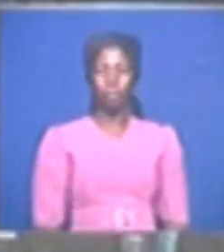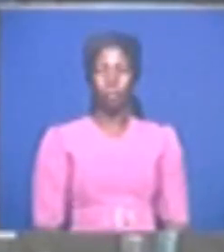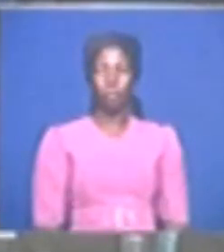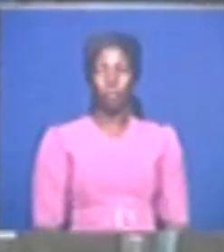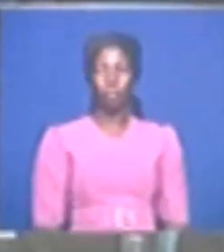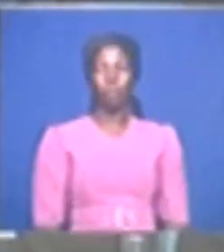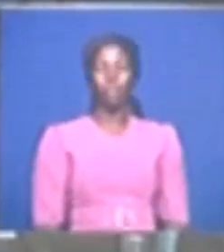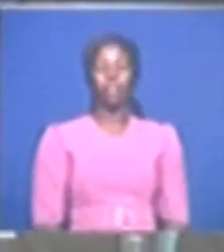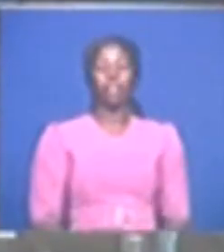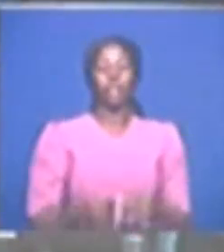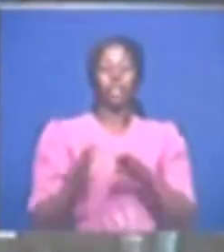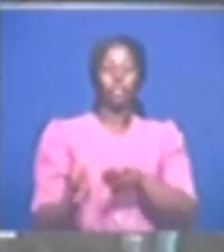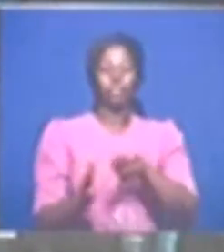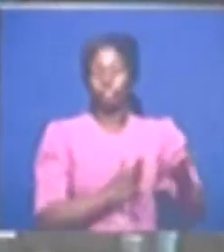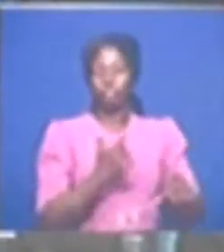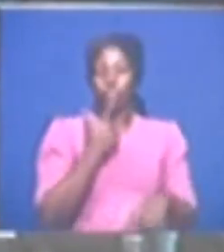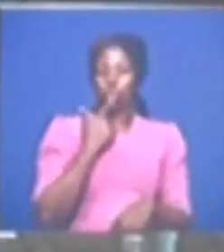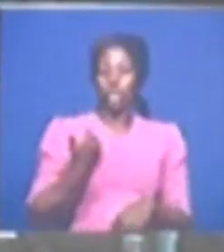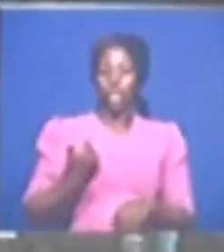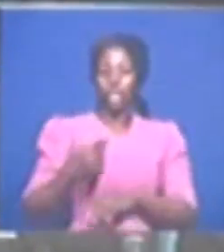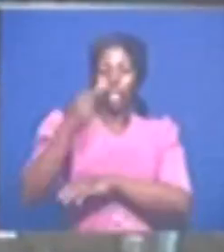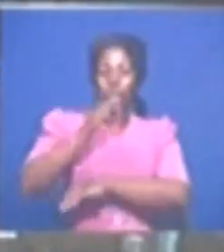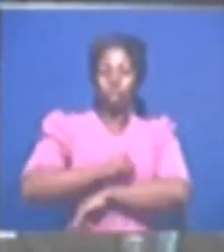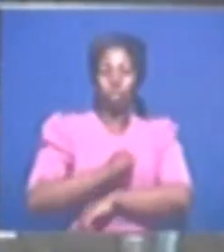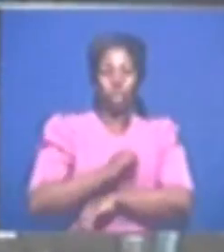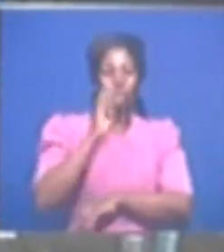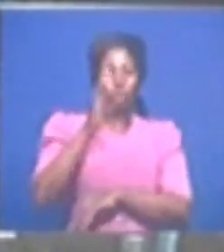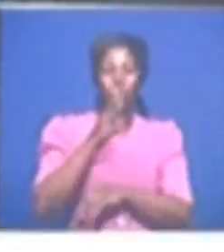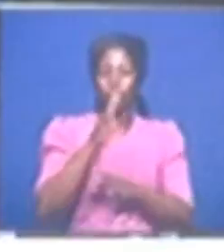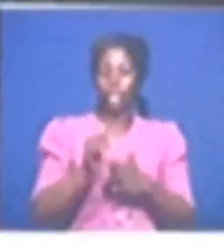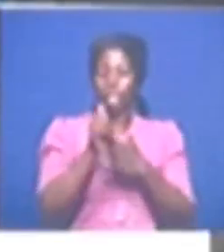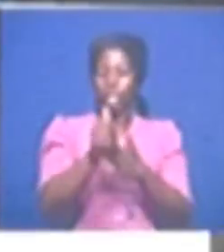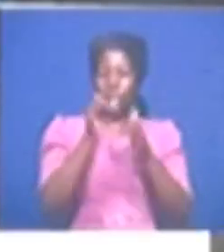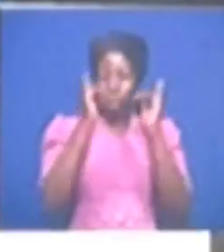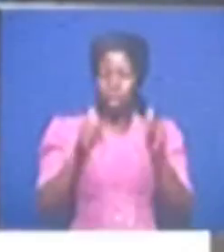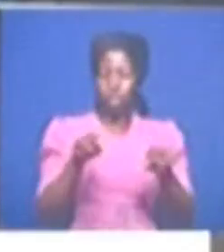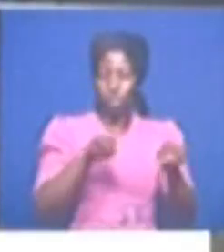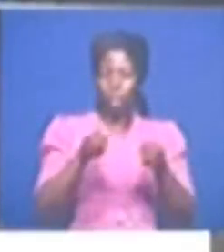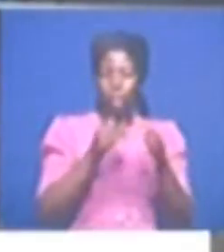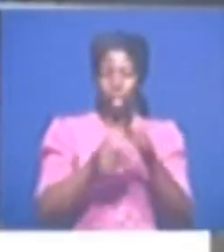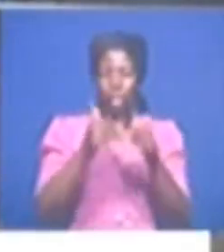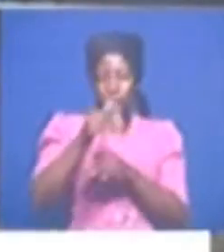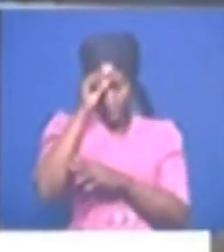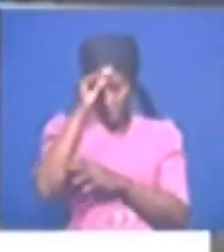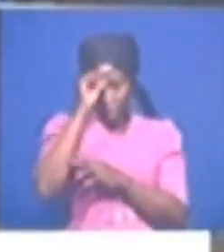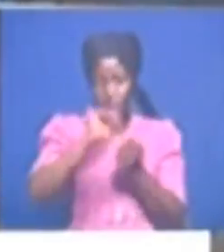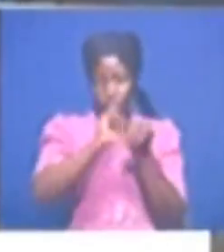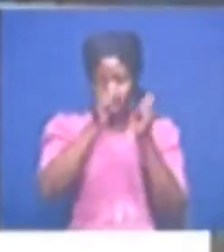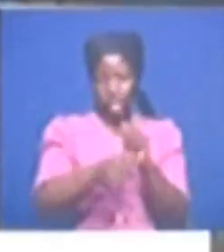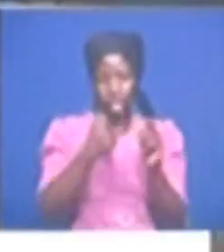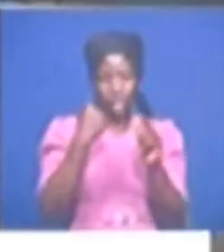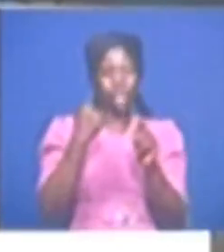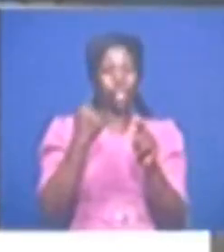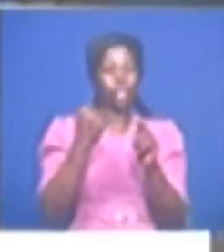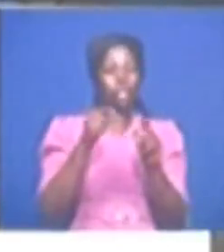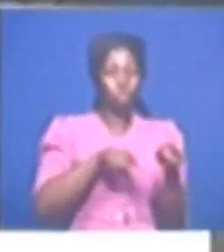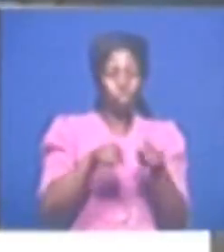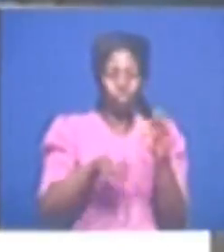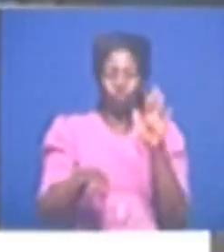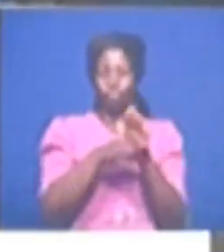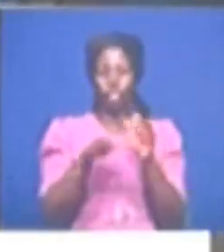And now elsewhere, Moi Girls High School is set to be headed by a new management after the government in drastic measures sent packing the entire board of